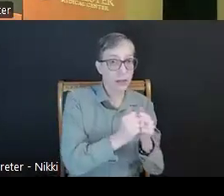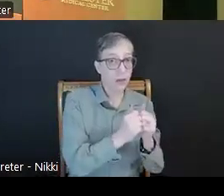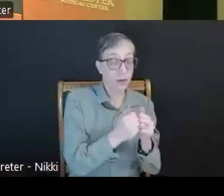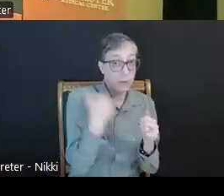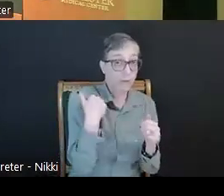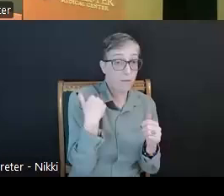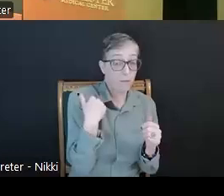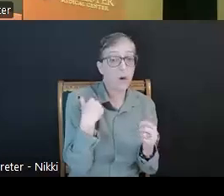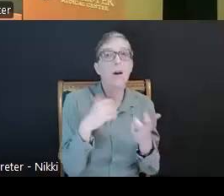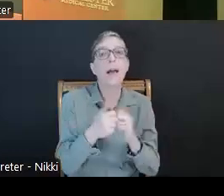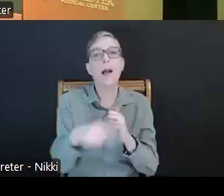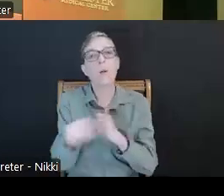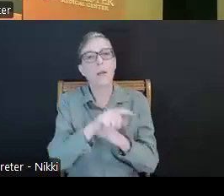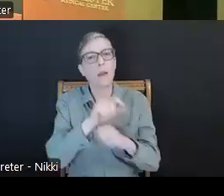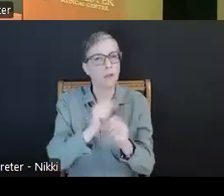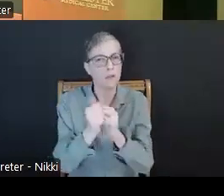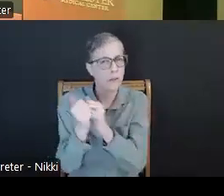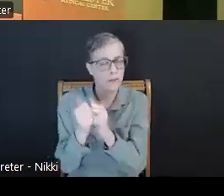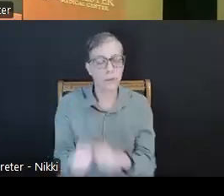but from a bioinformatics perspective.